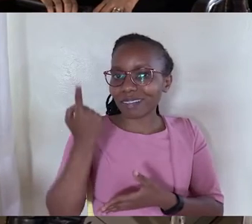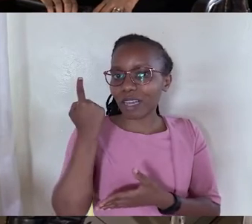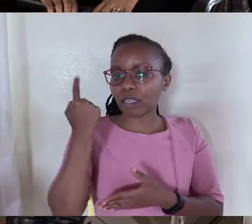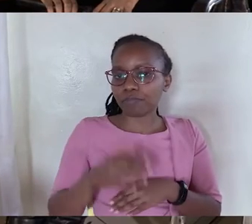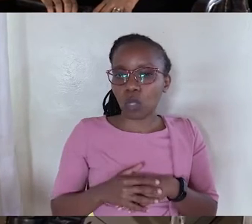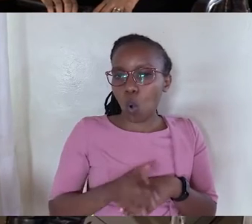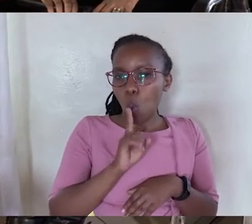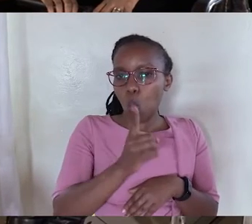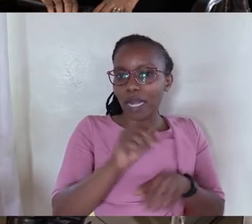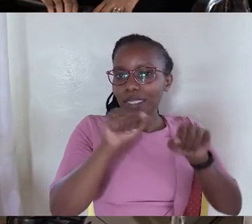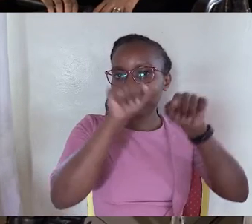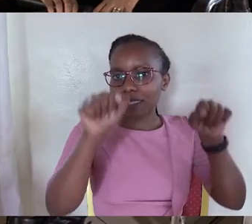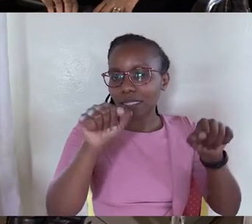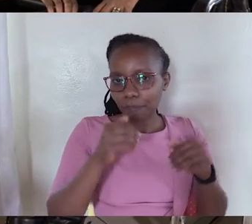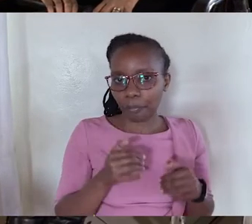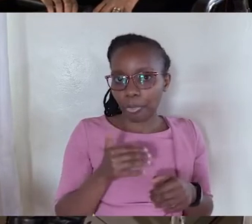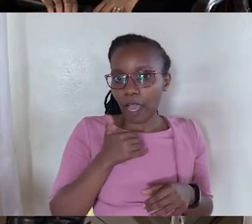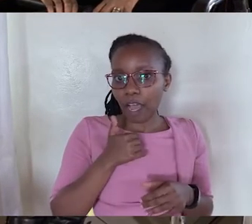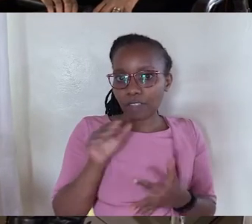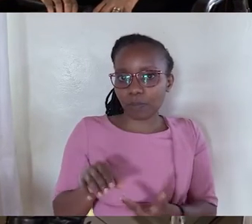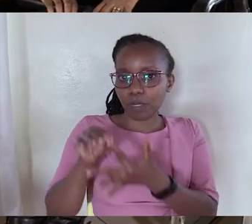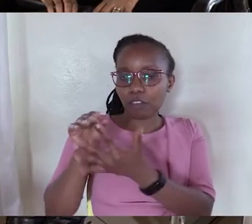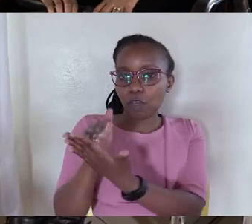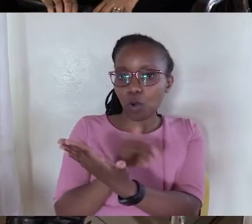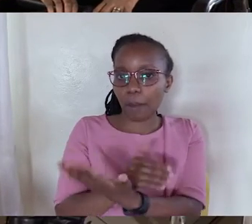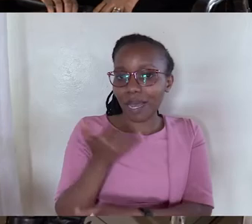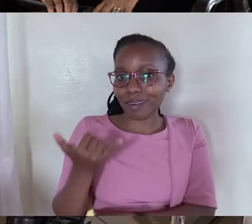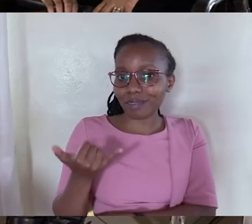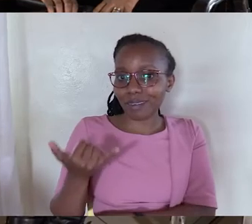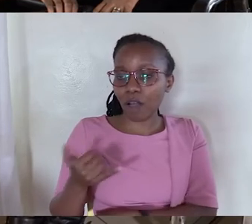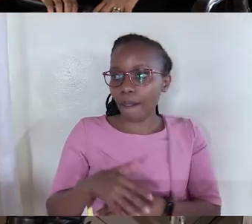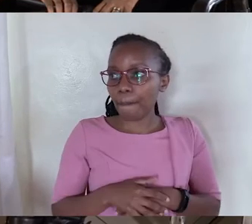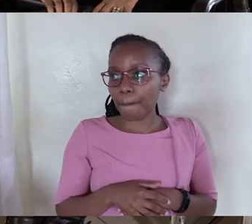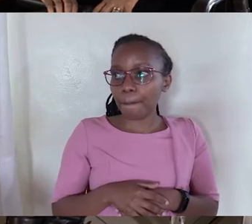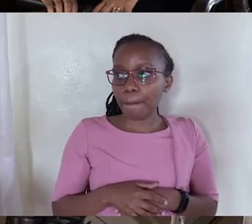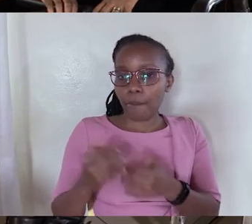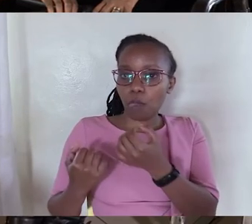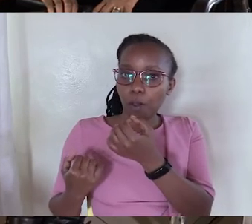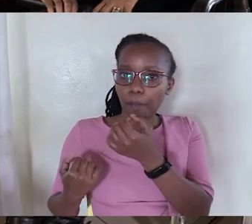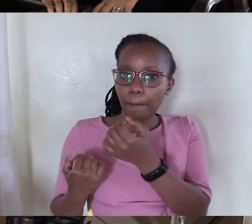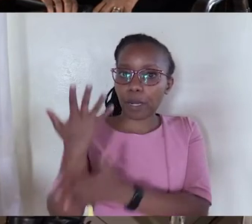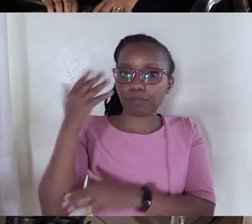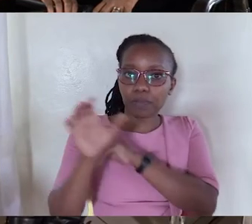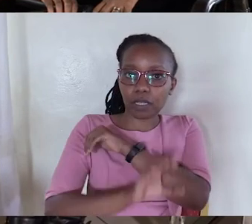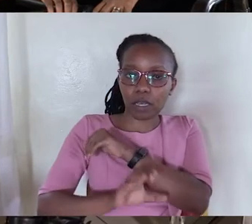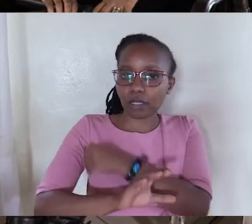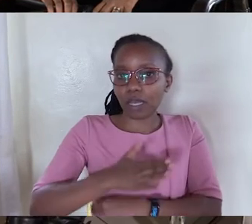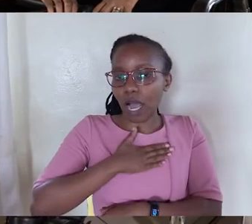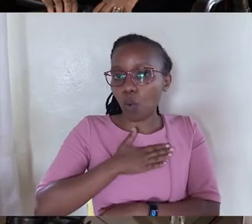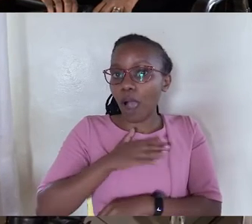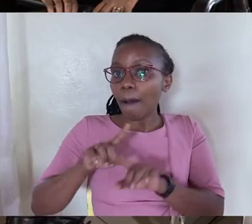early warning systems. So we have this specific program currently, which we are going now to be rolling out in our country.